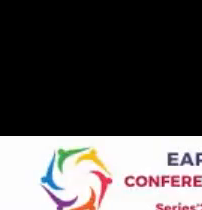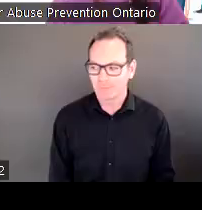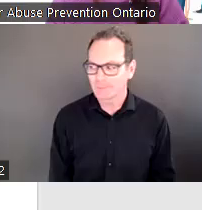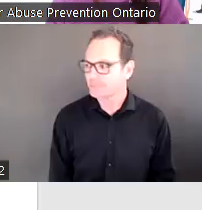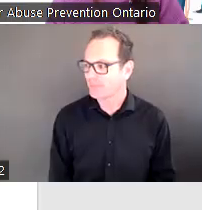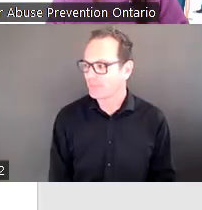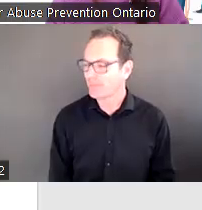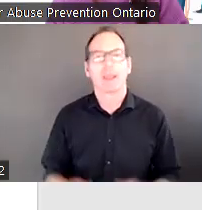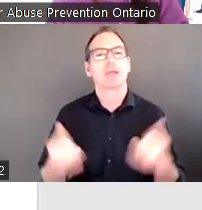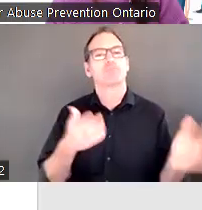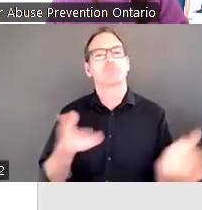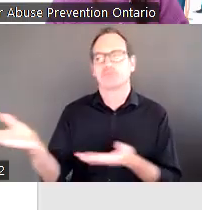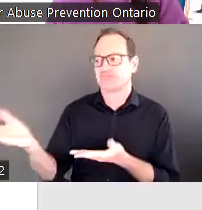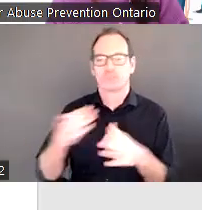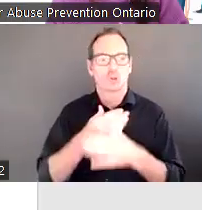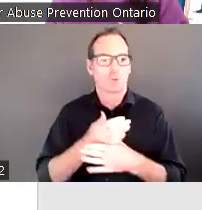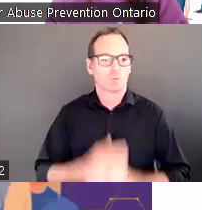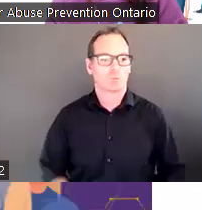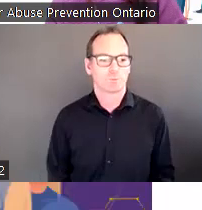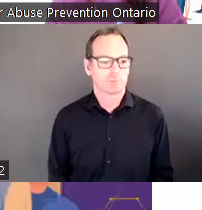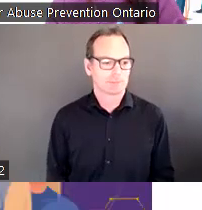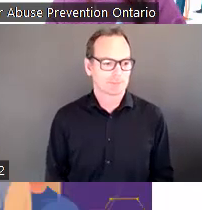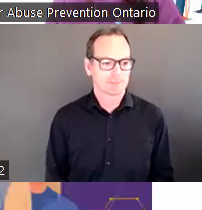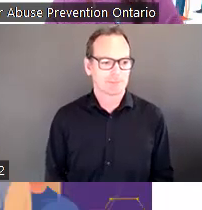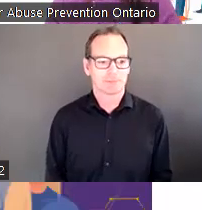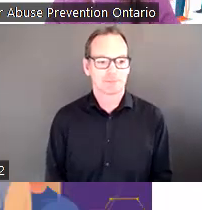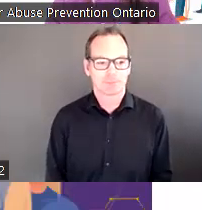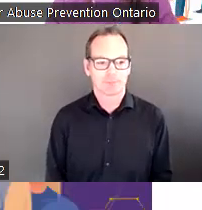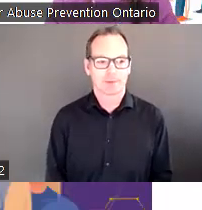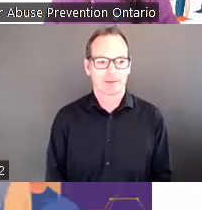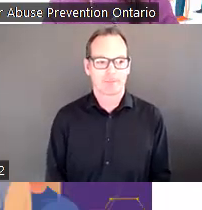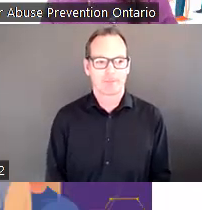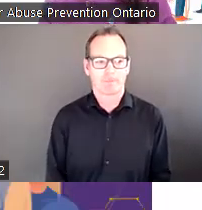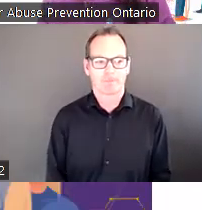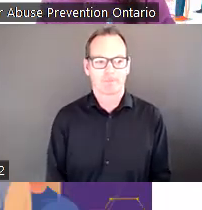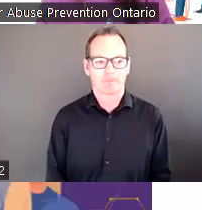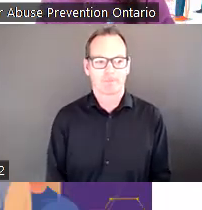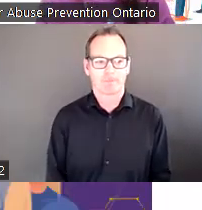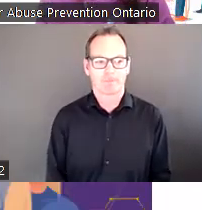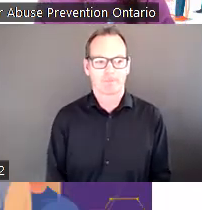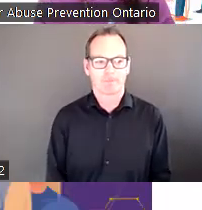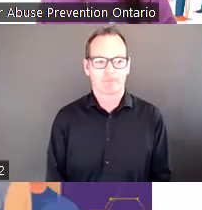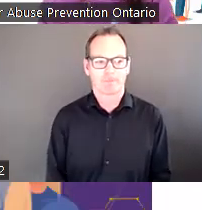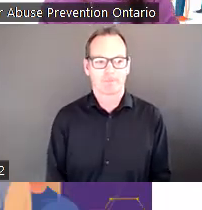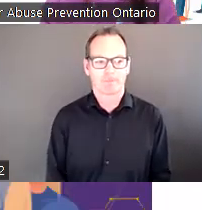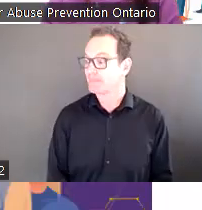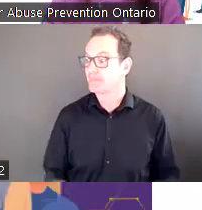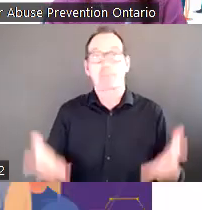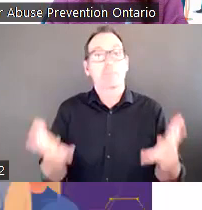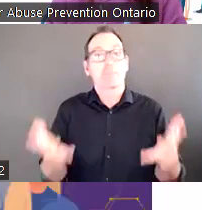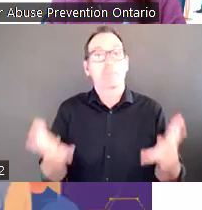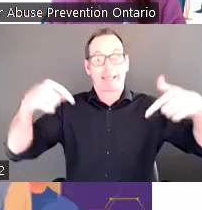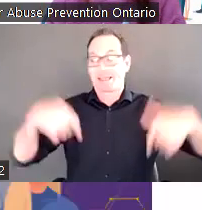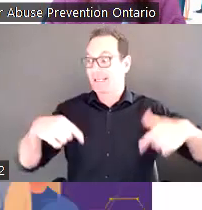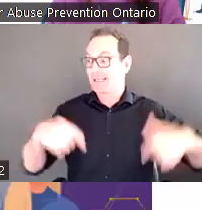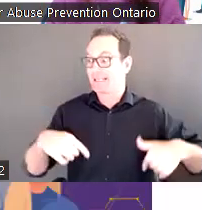my screen. So we are in conference mode. So I just want to let people know that